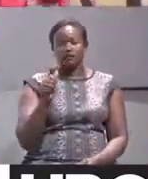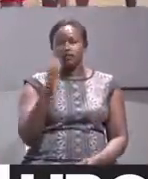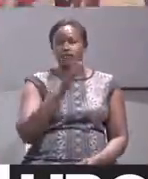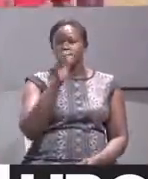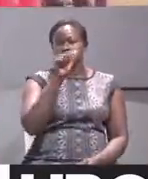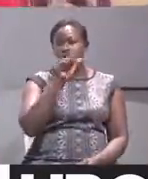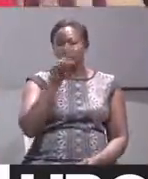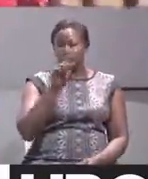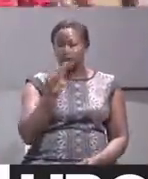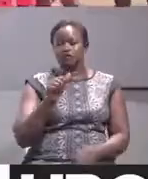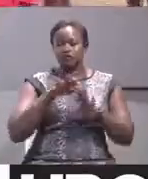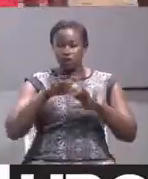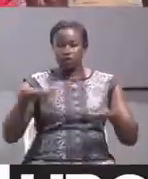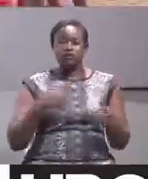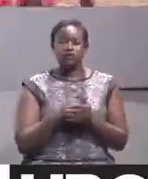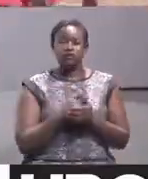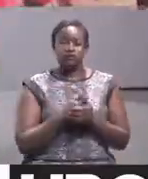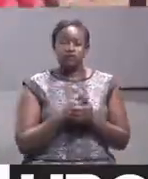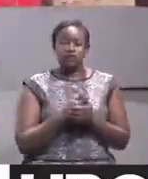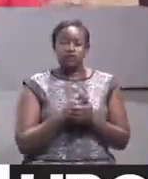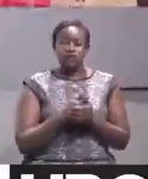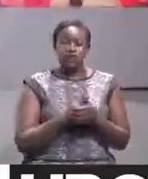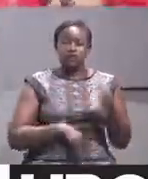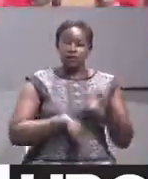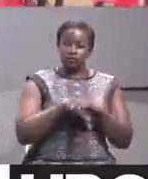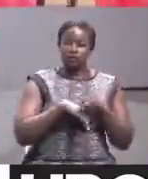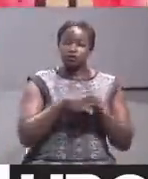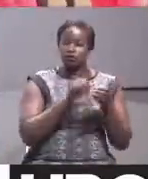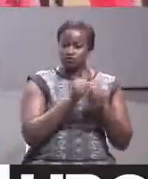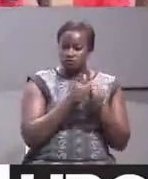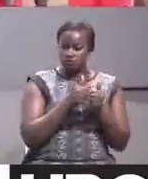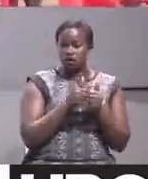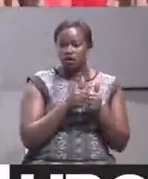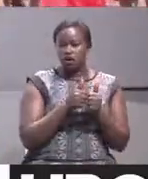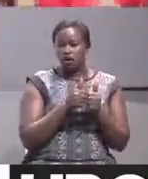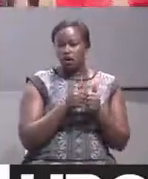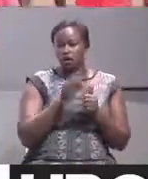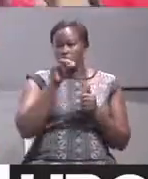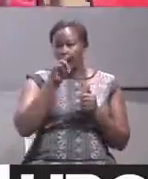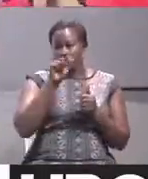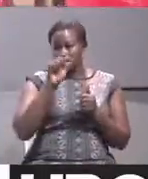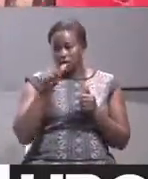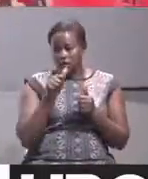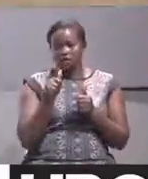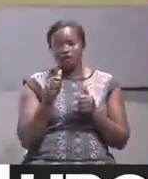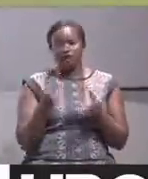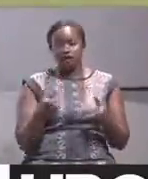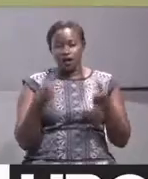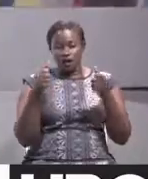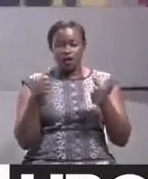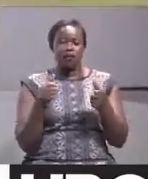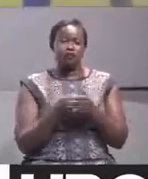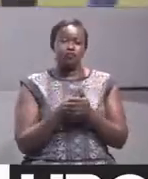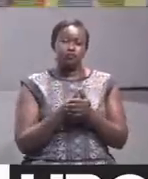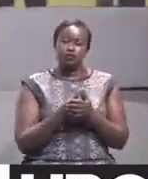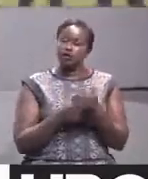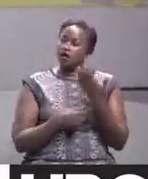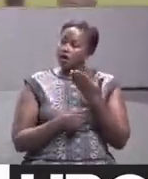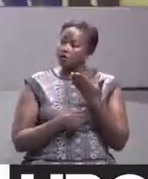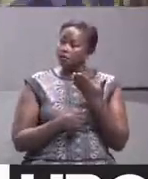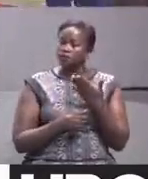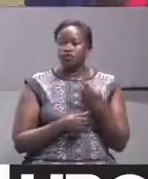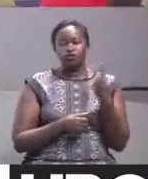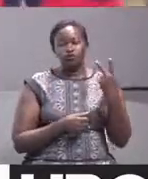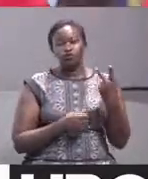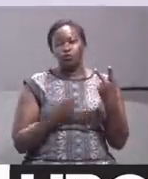The Magombola Football and Netball tournaments in Maogola, codenamed Mutesa Cup, have climaxed with Saba Gabontusi edging Saba Walimijuala 2-1 in